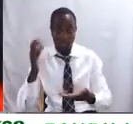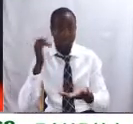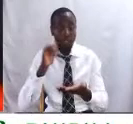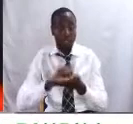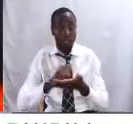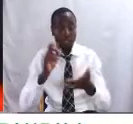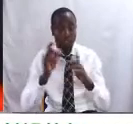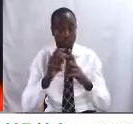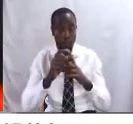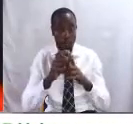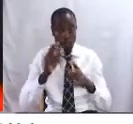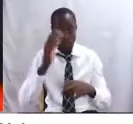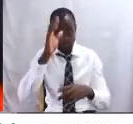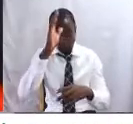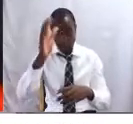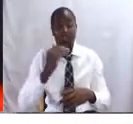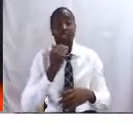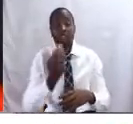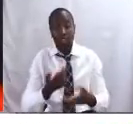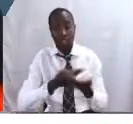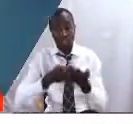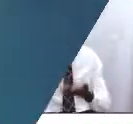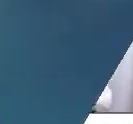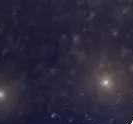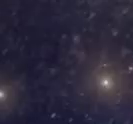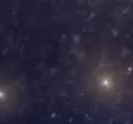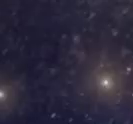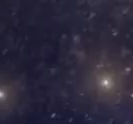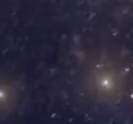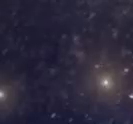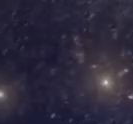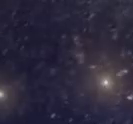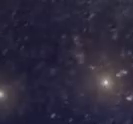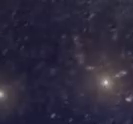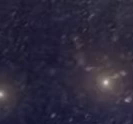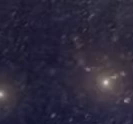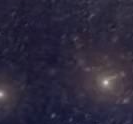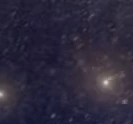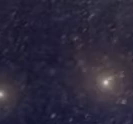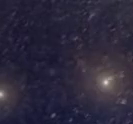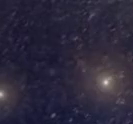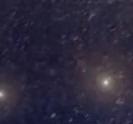God. In the name of the Father, the Son, and the Holy Spirit. Lord, plant my